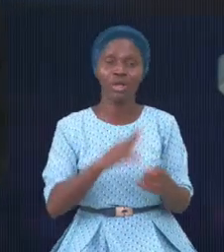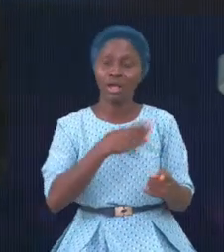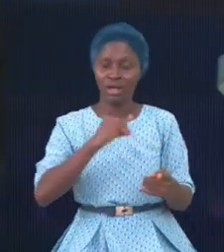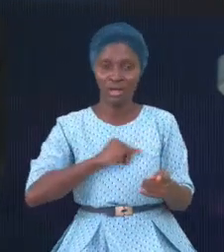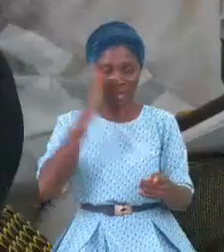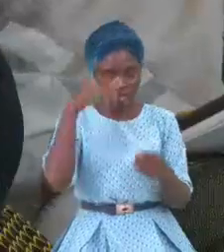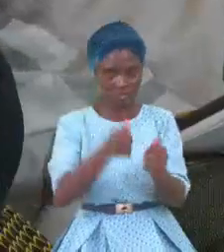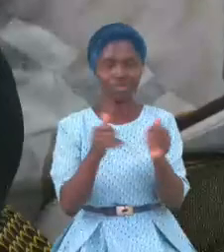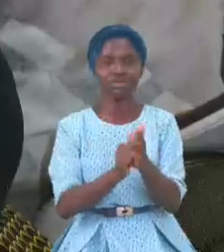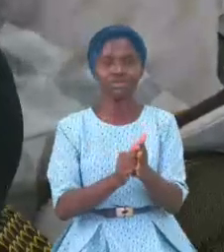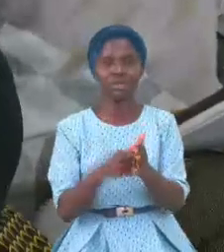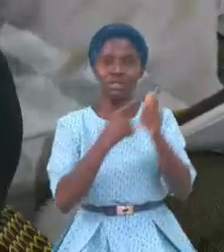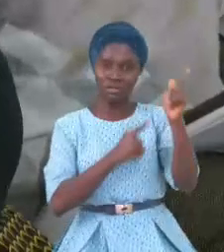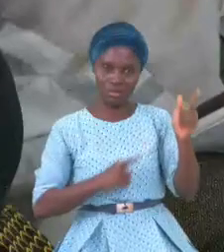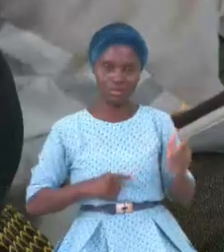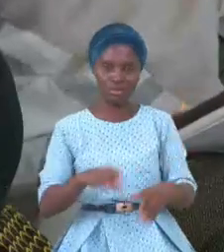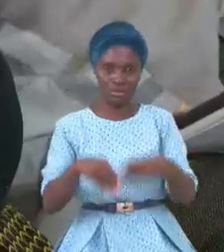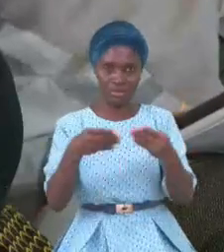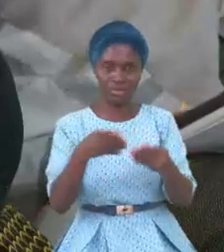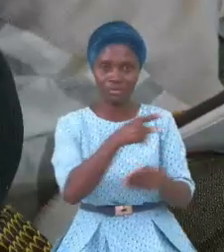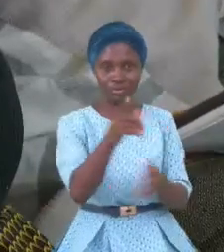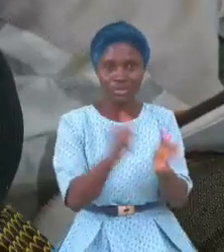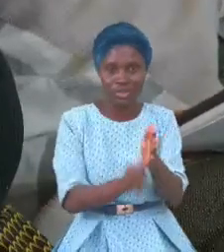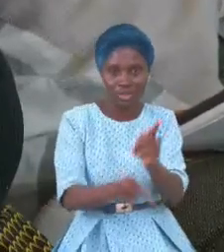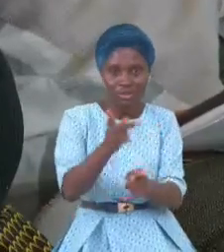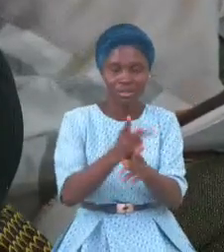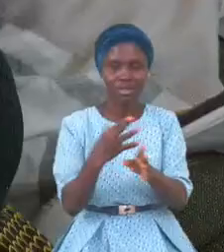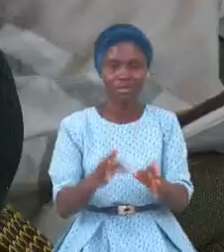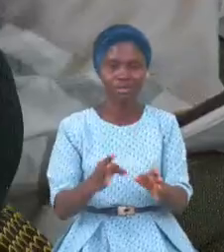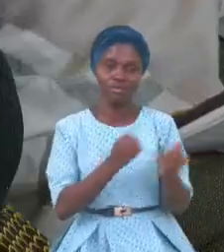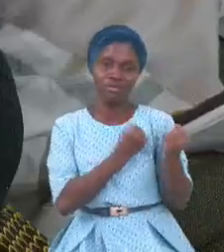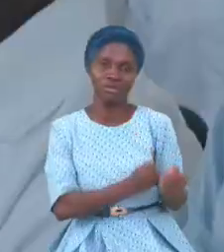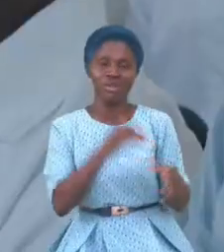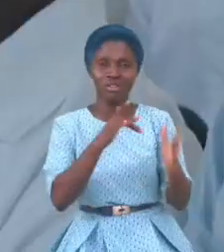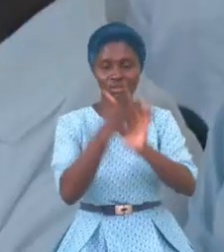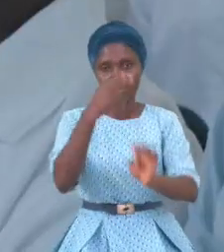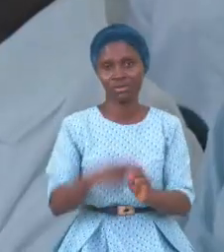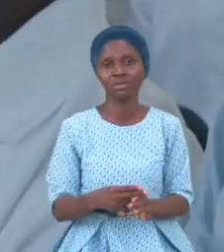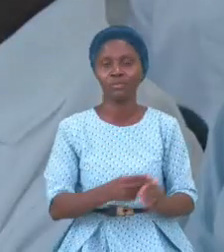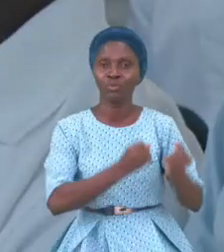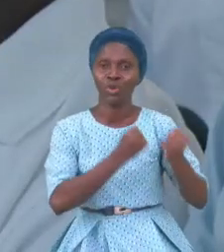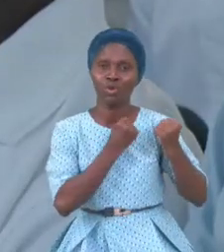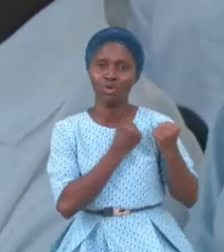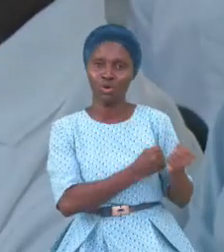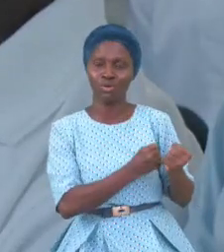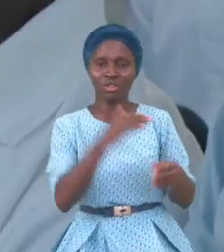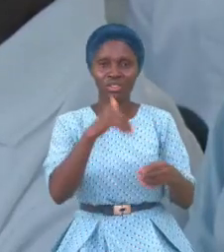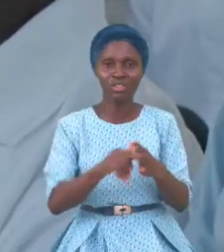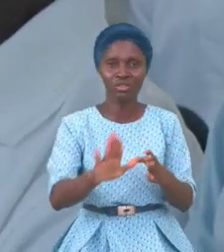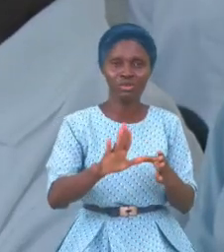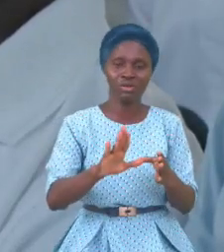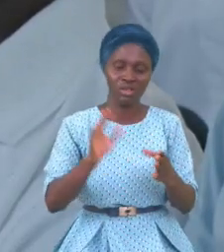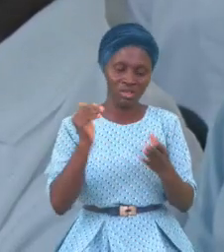courage in Jesus' name. Courage in the inner man. Courage in your spirit. Courage in your soul.